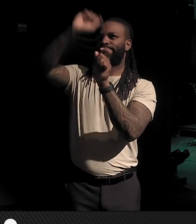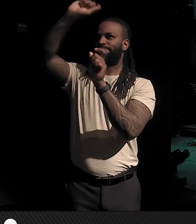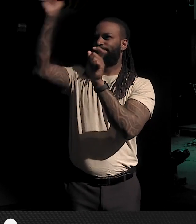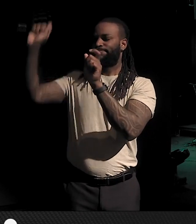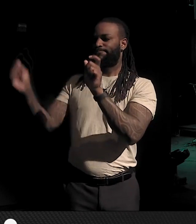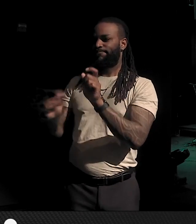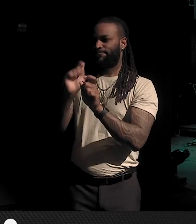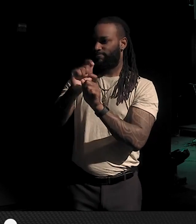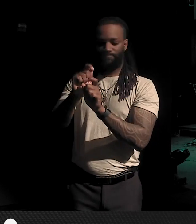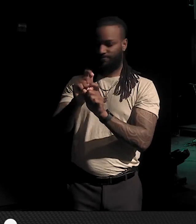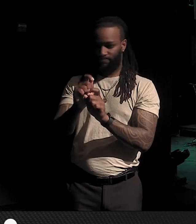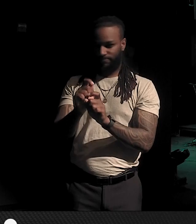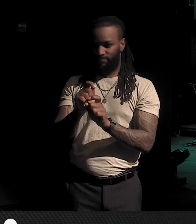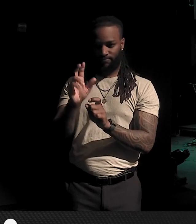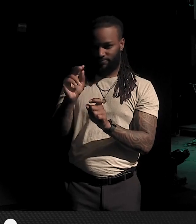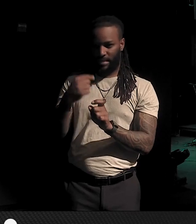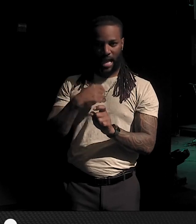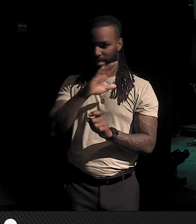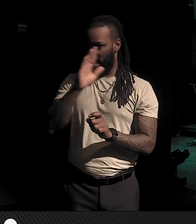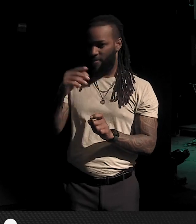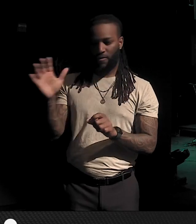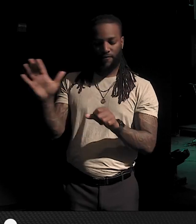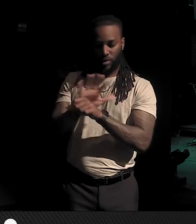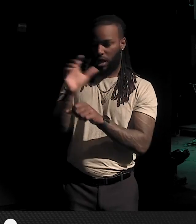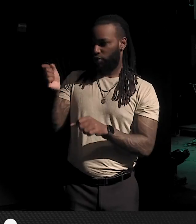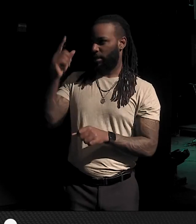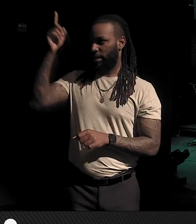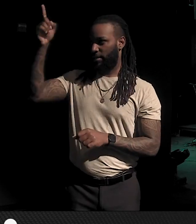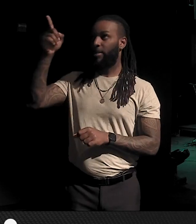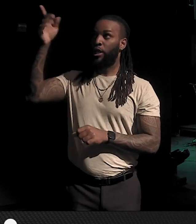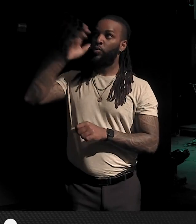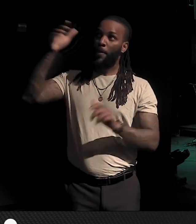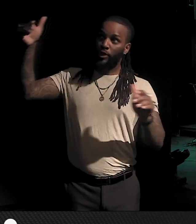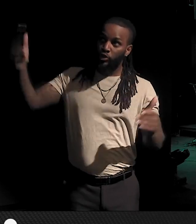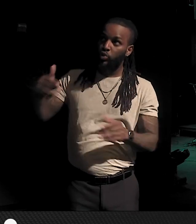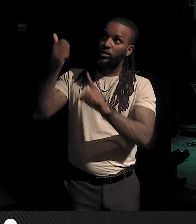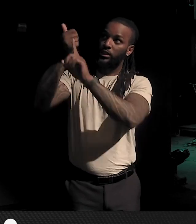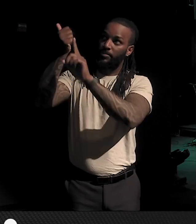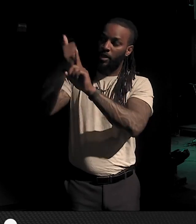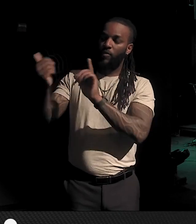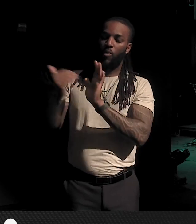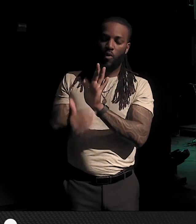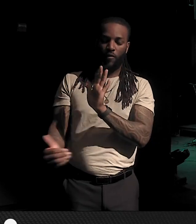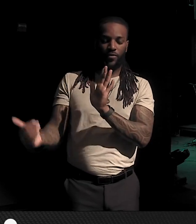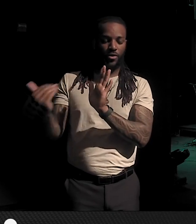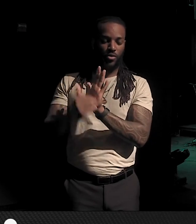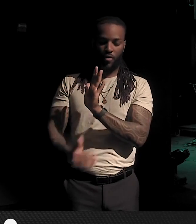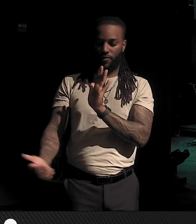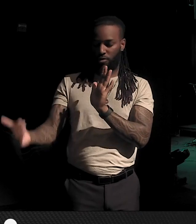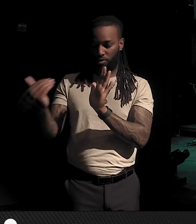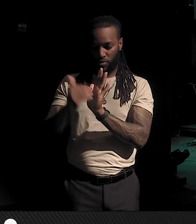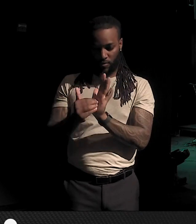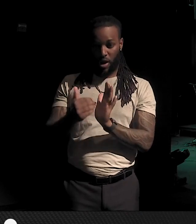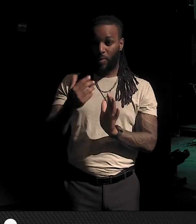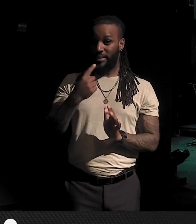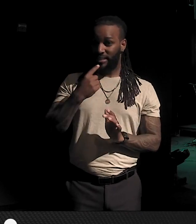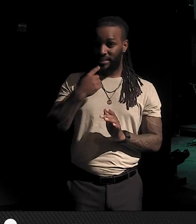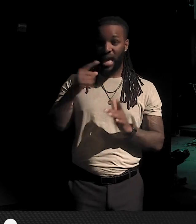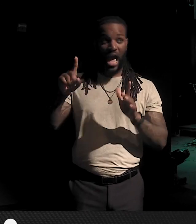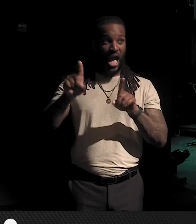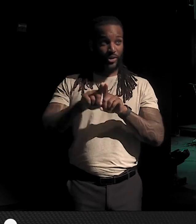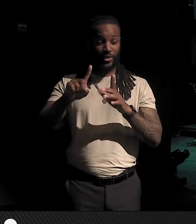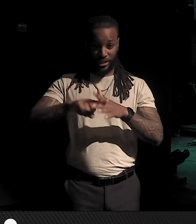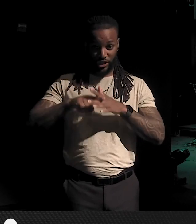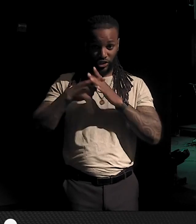he was going to be reintroducing himself to me over and over again. And I just want to say, as we get started in